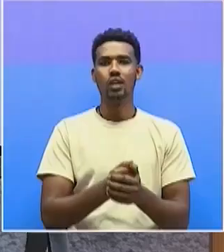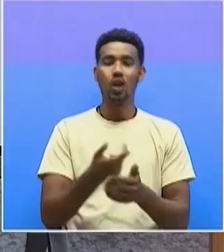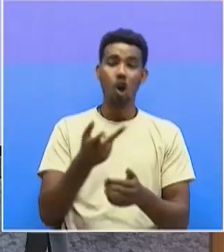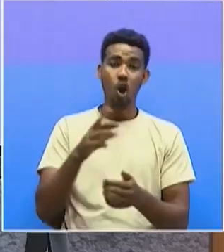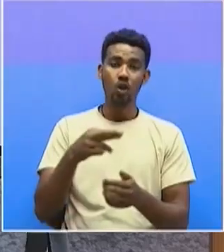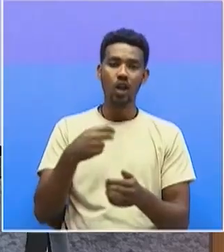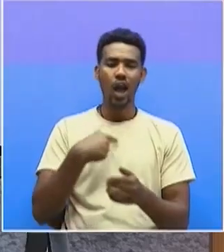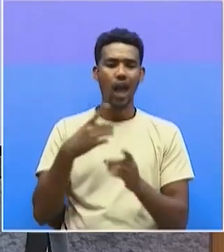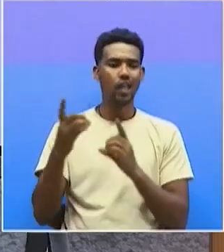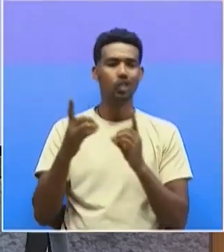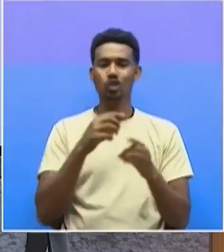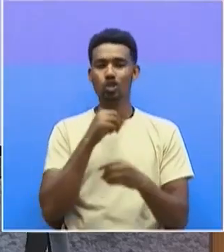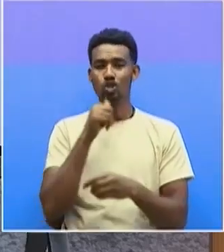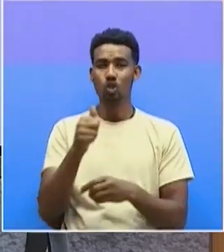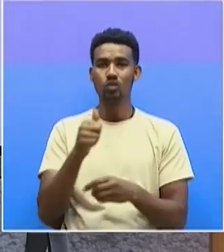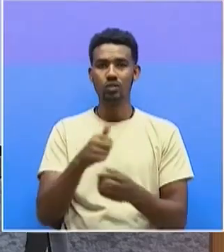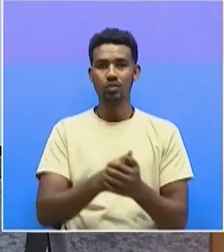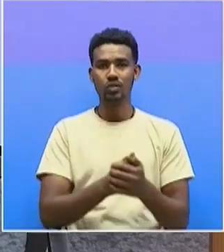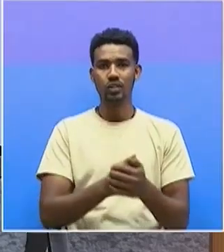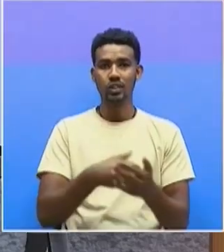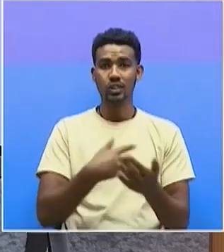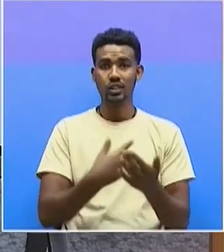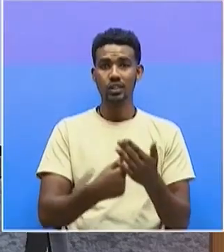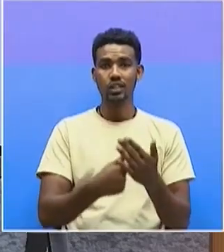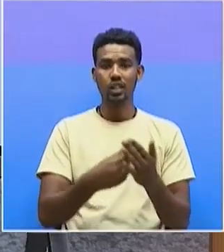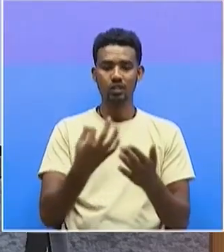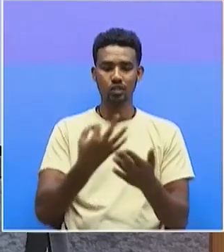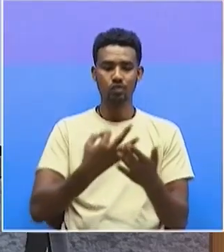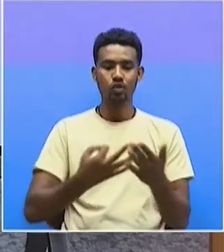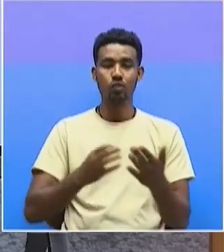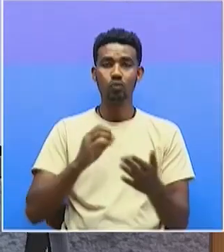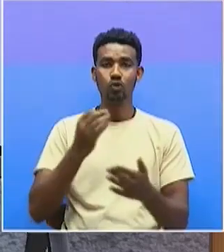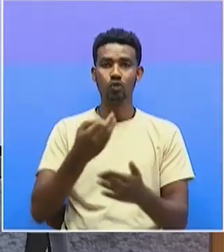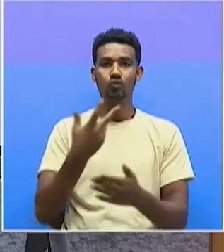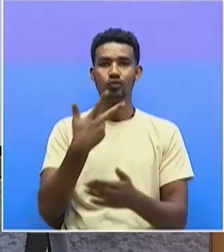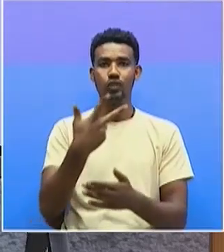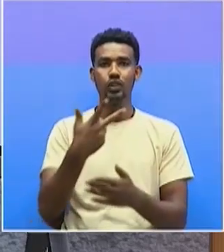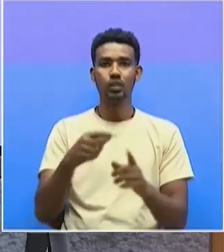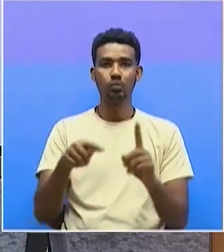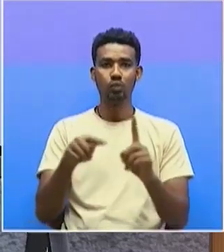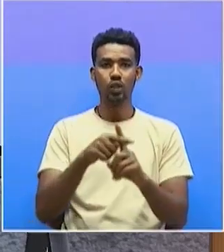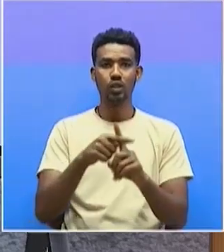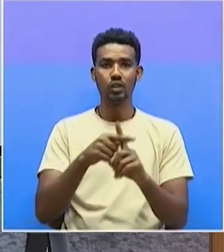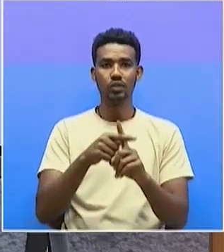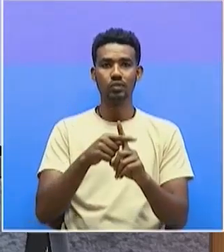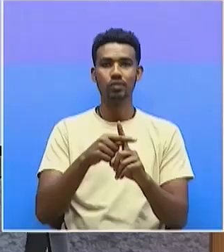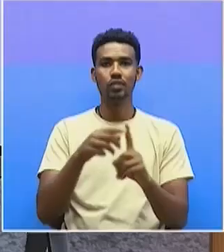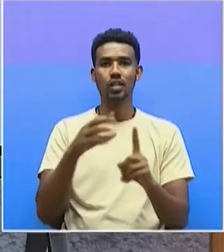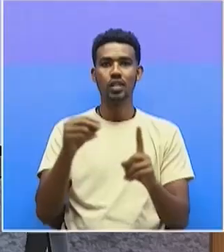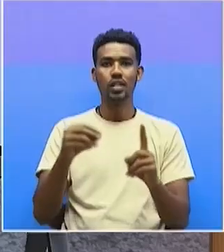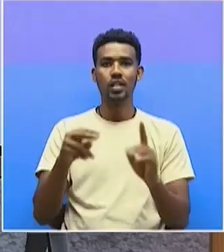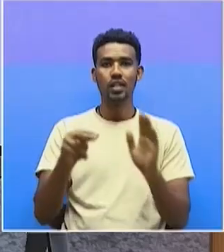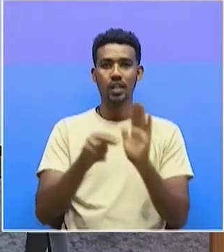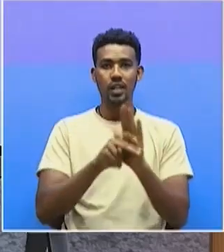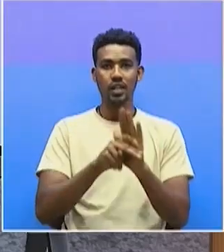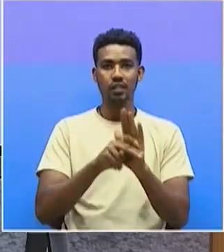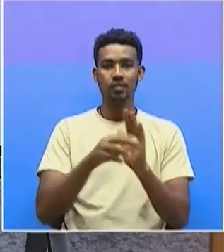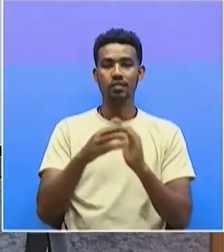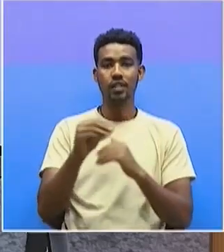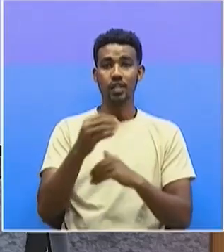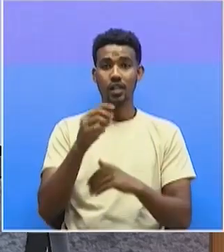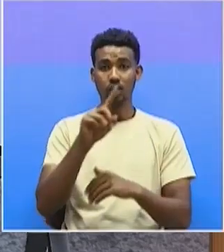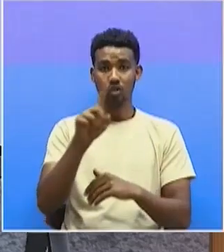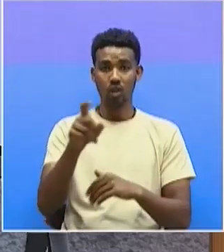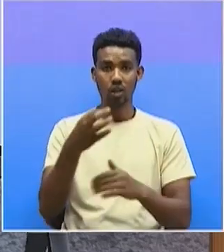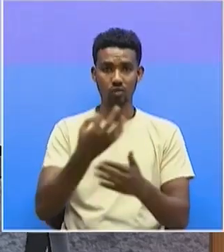and I don't too. These are the forms of 3 positive, negative, and interrogative forms.